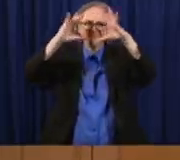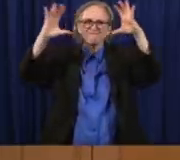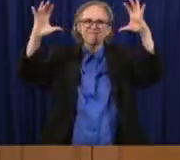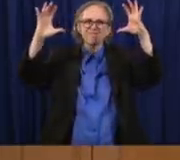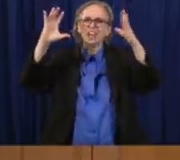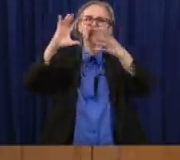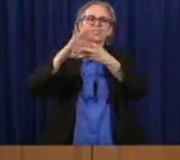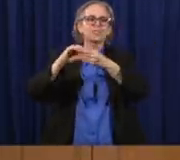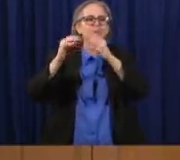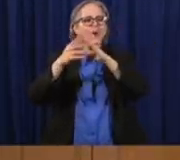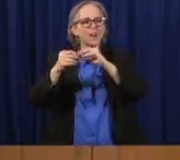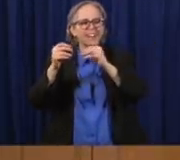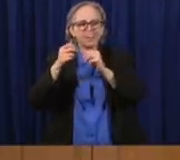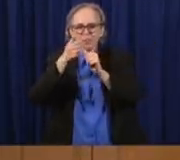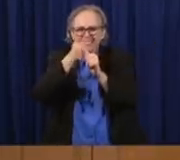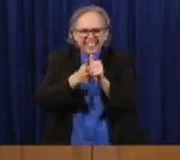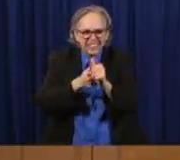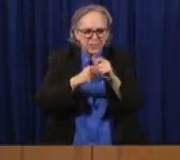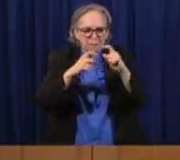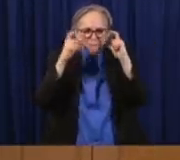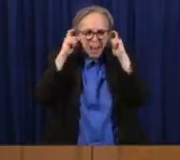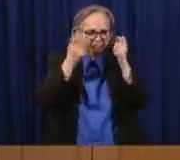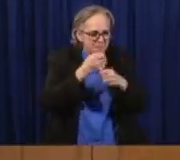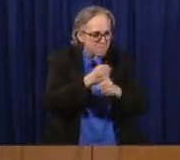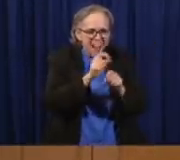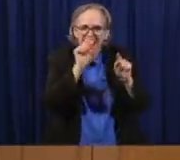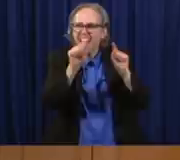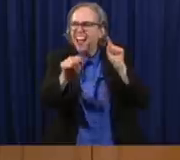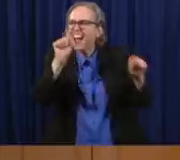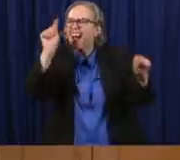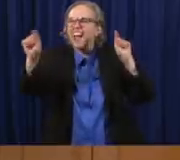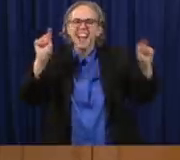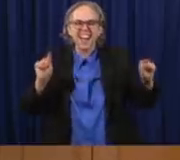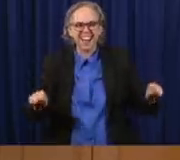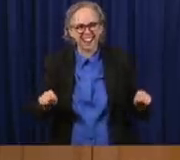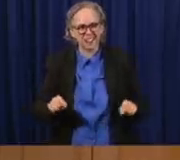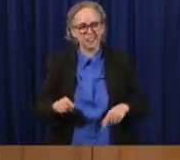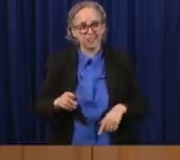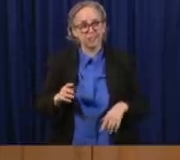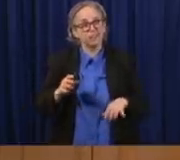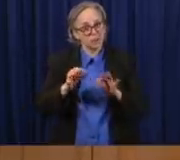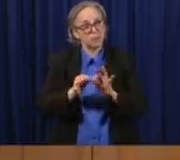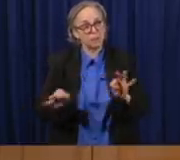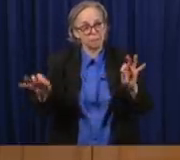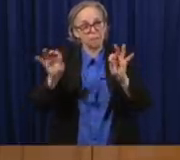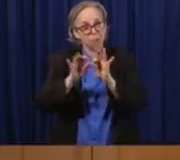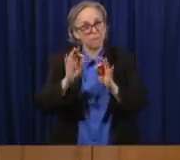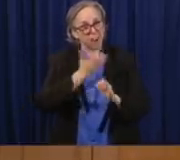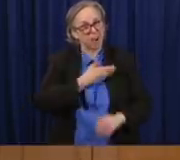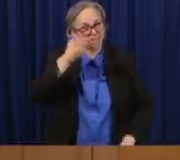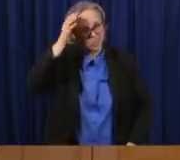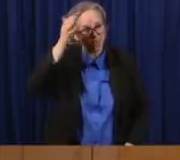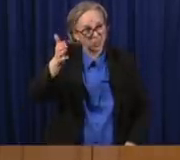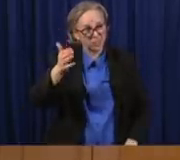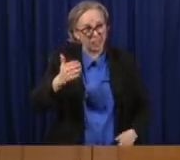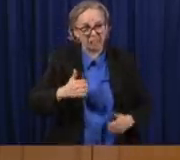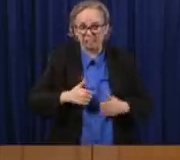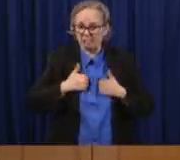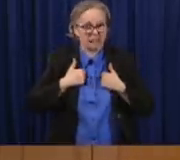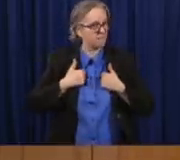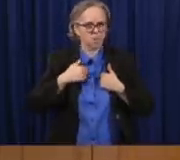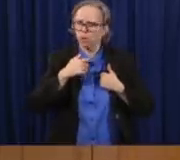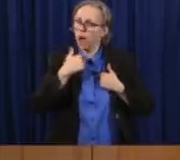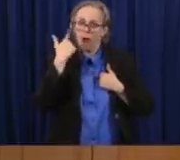is a big part of our future. We're not going back to life just the way it was before, but we are